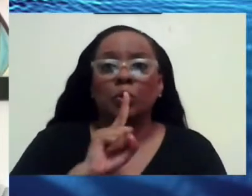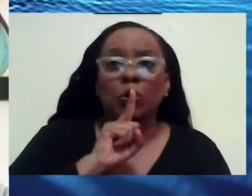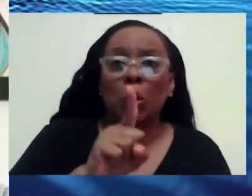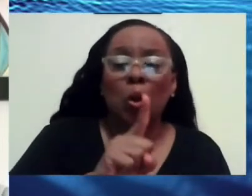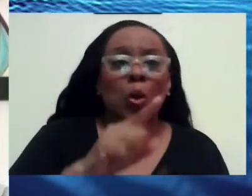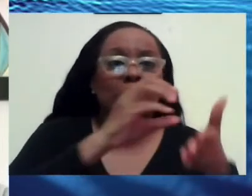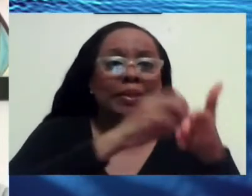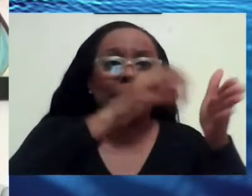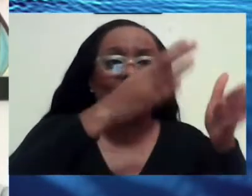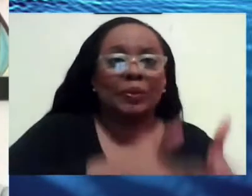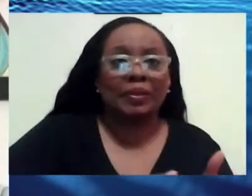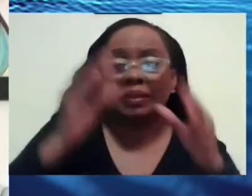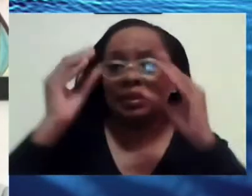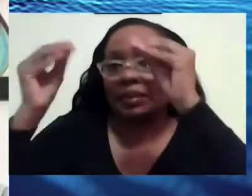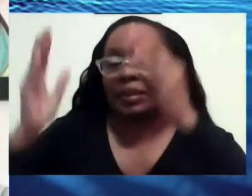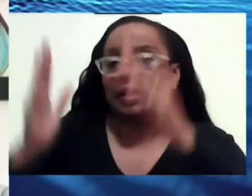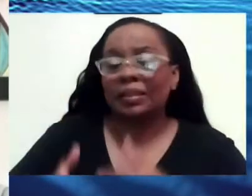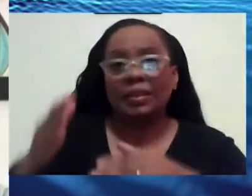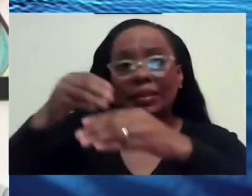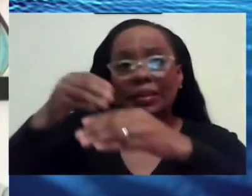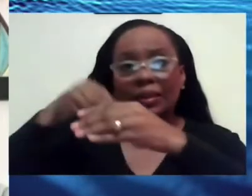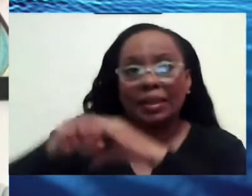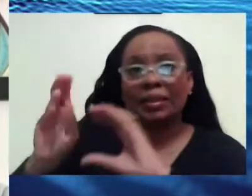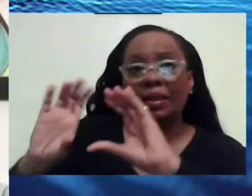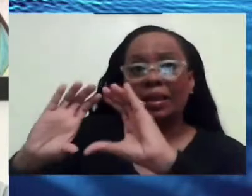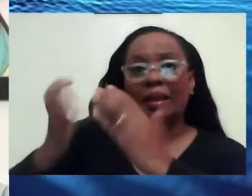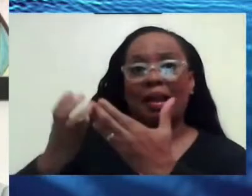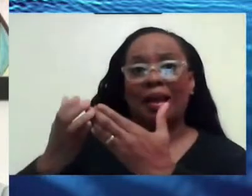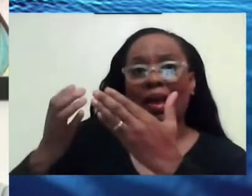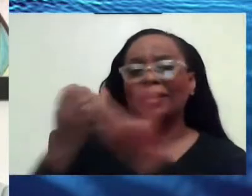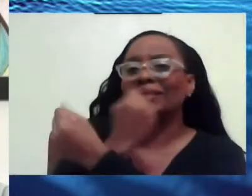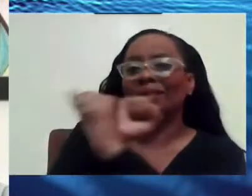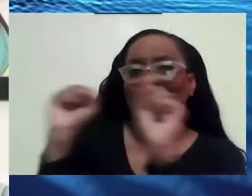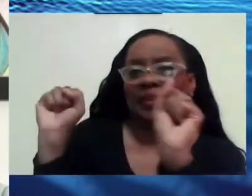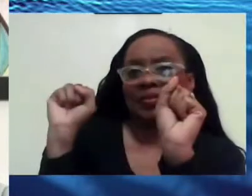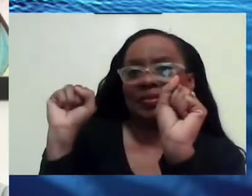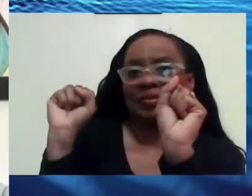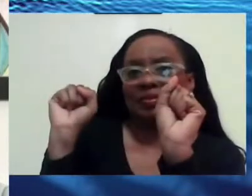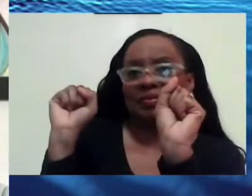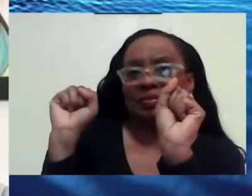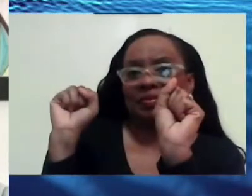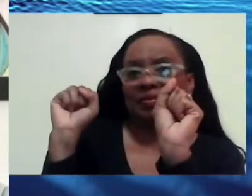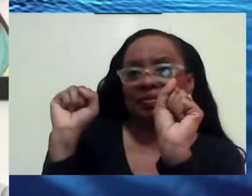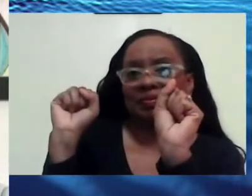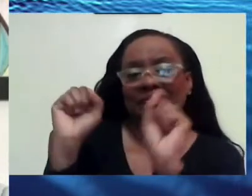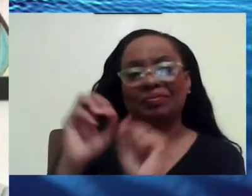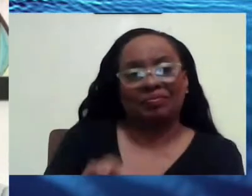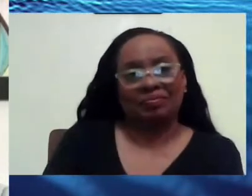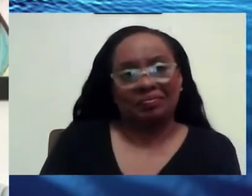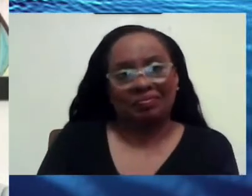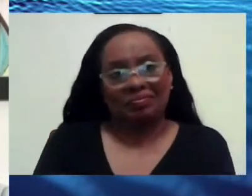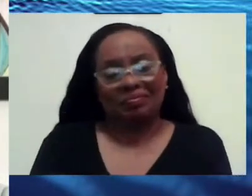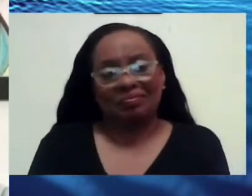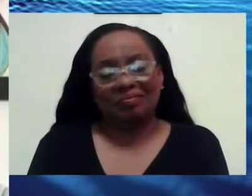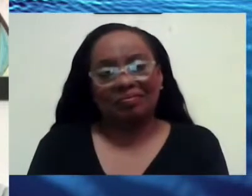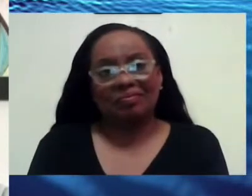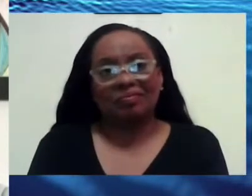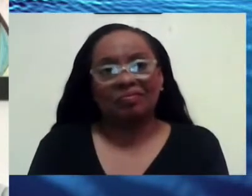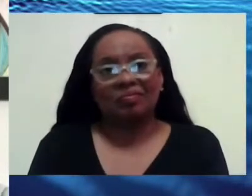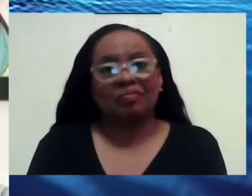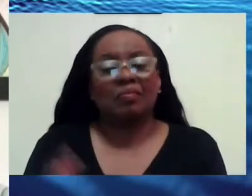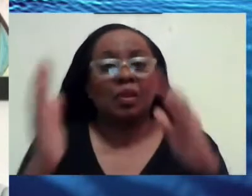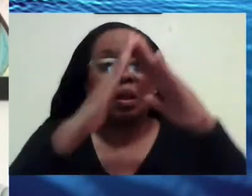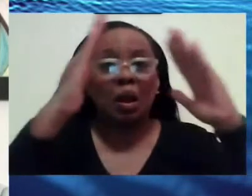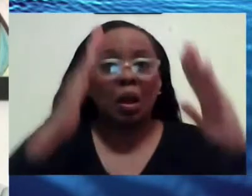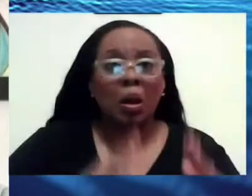were able to return safely to the school environment face to face. In the same way that households and other government departments, the